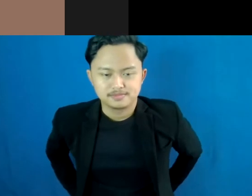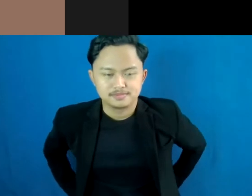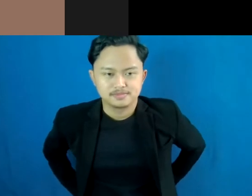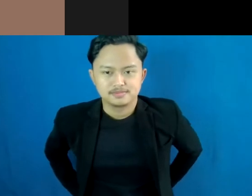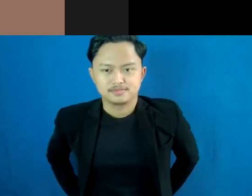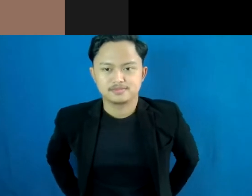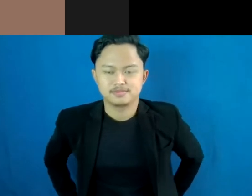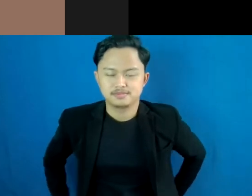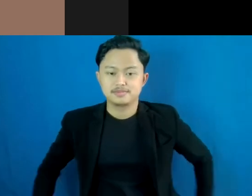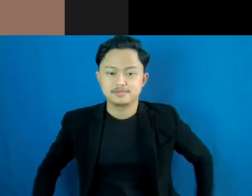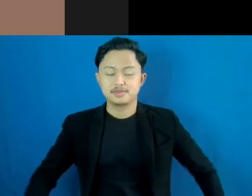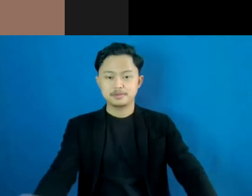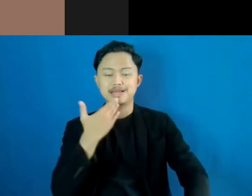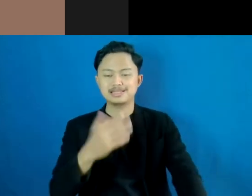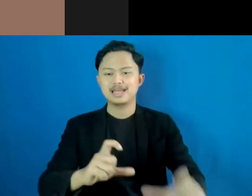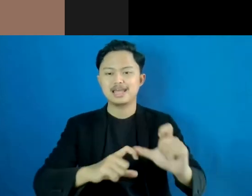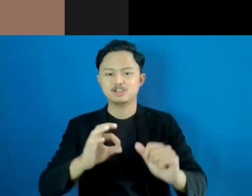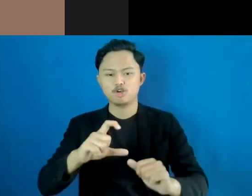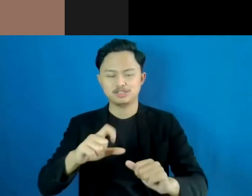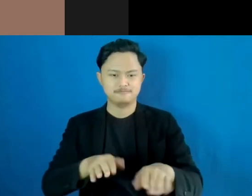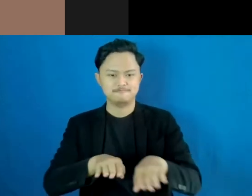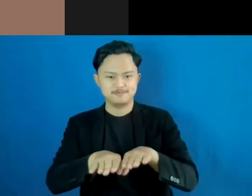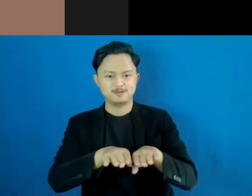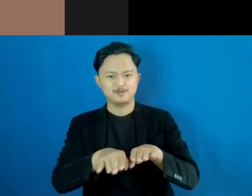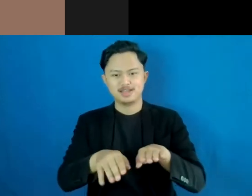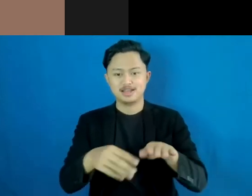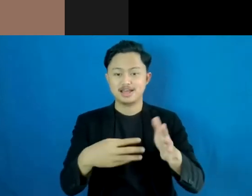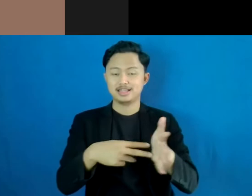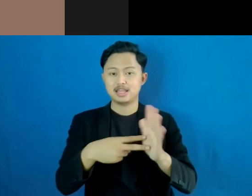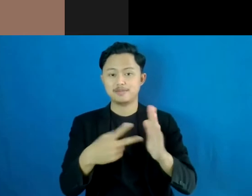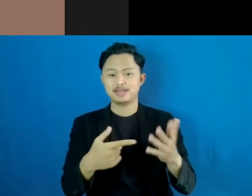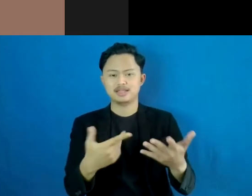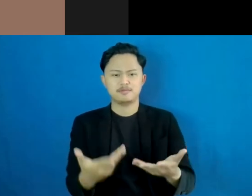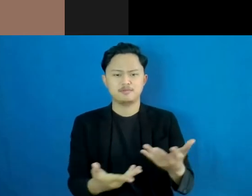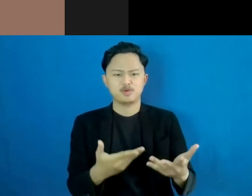the SOC, present SOC of the bus. So we understand, and even